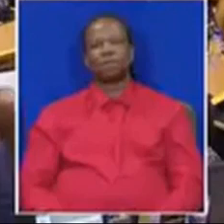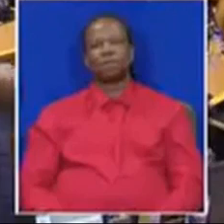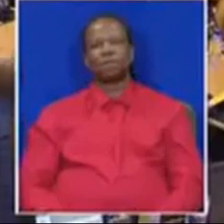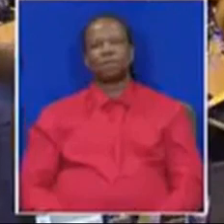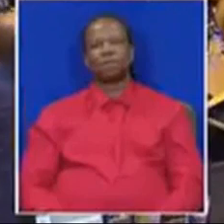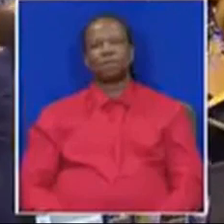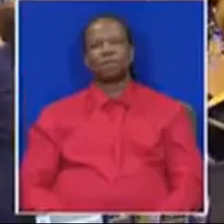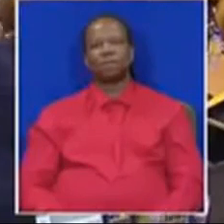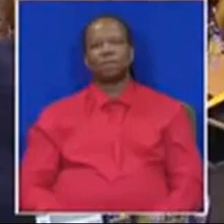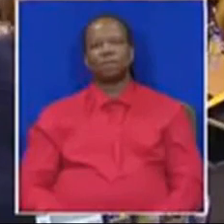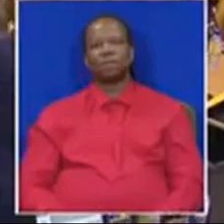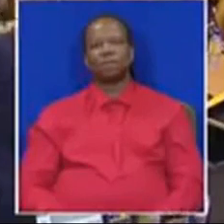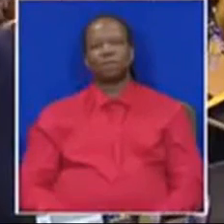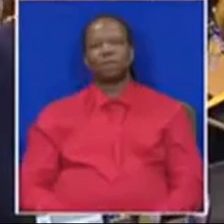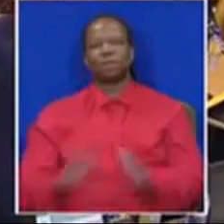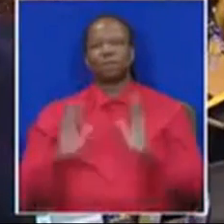I haven't finished.